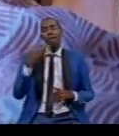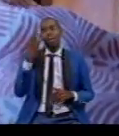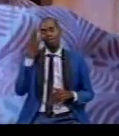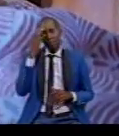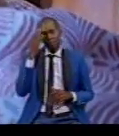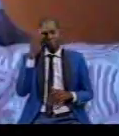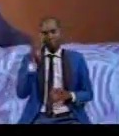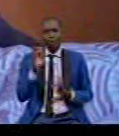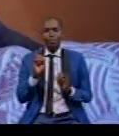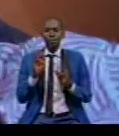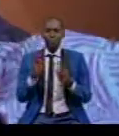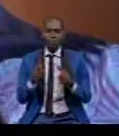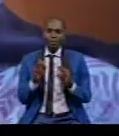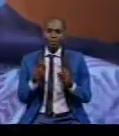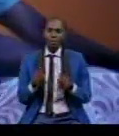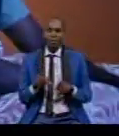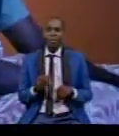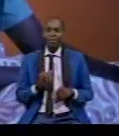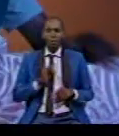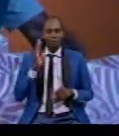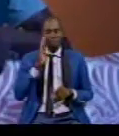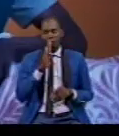it. For who?